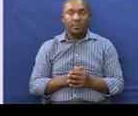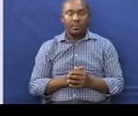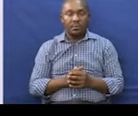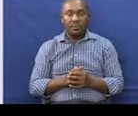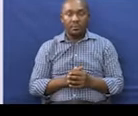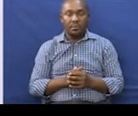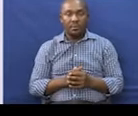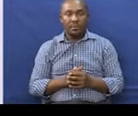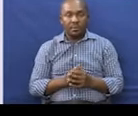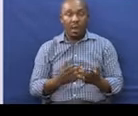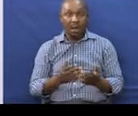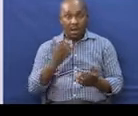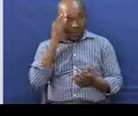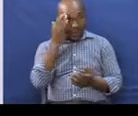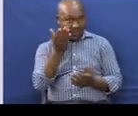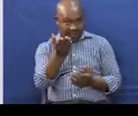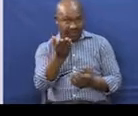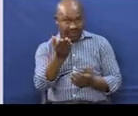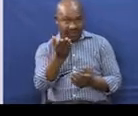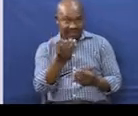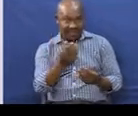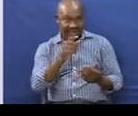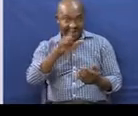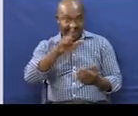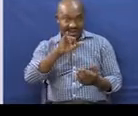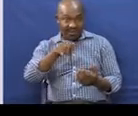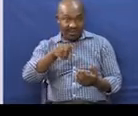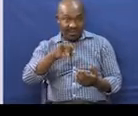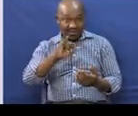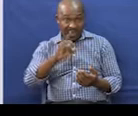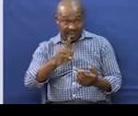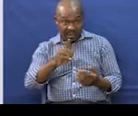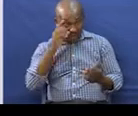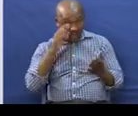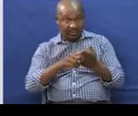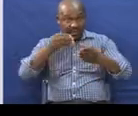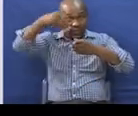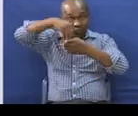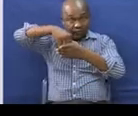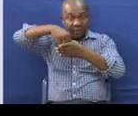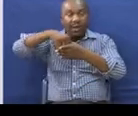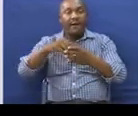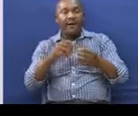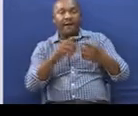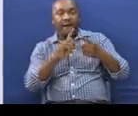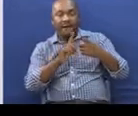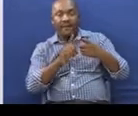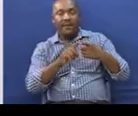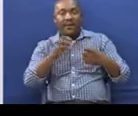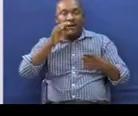Lipid, I'm sure you know the components of it. It is fat, and